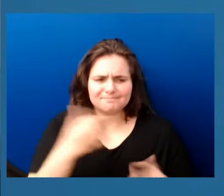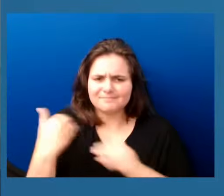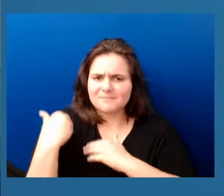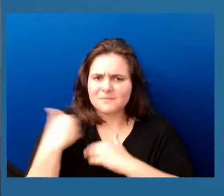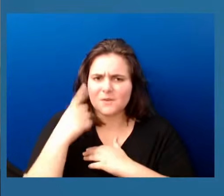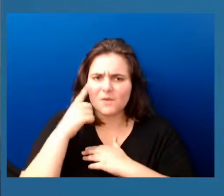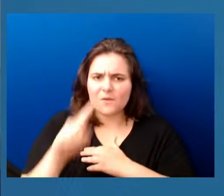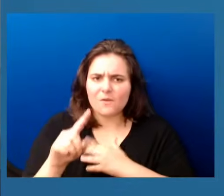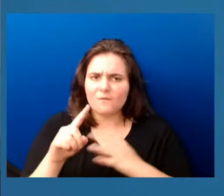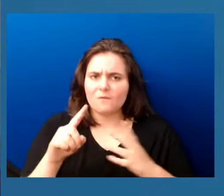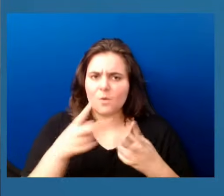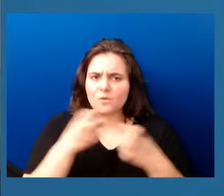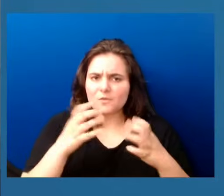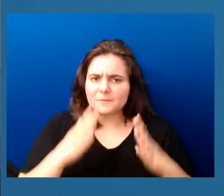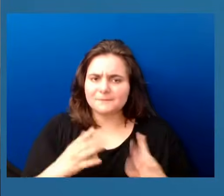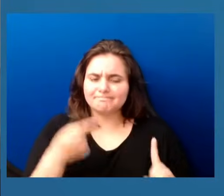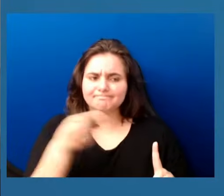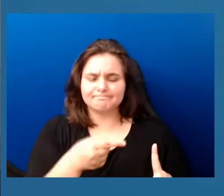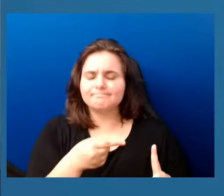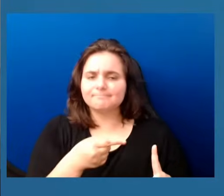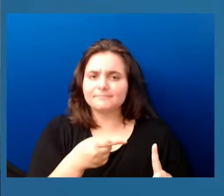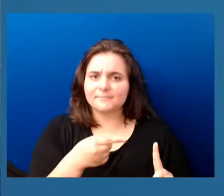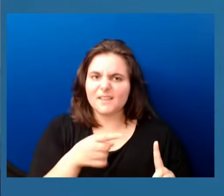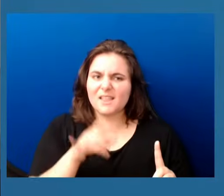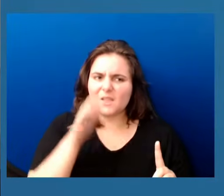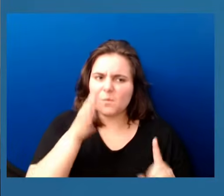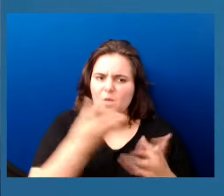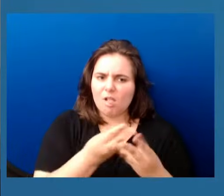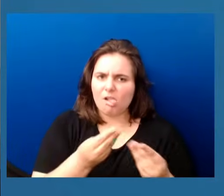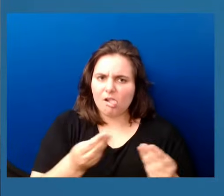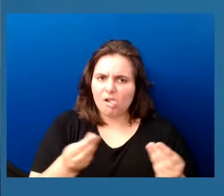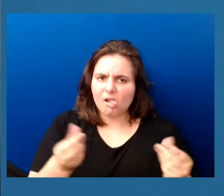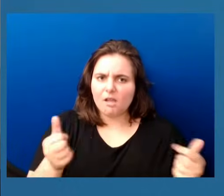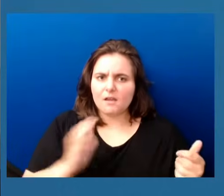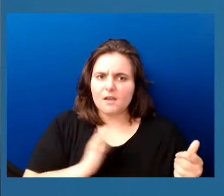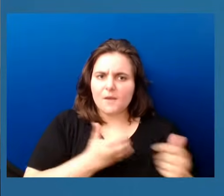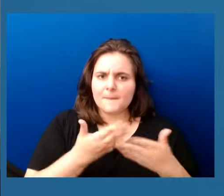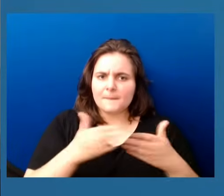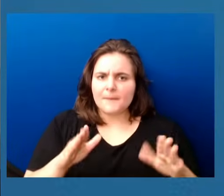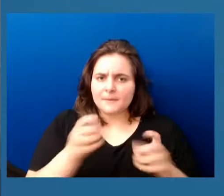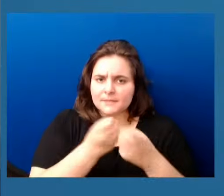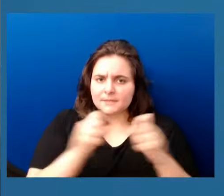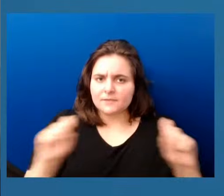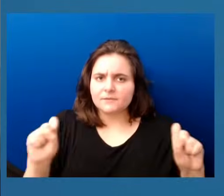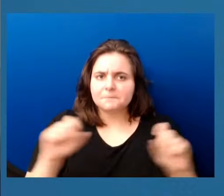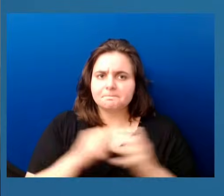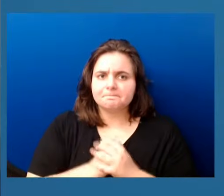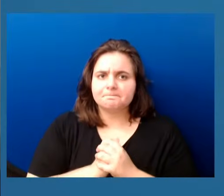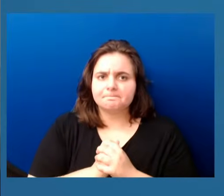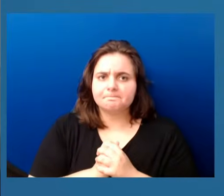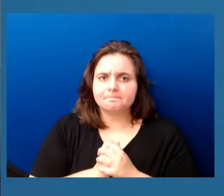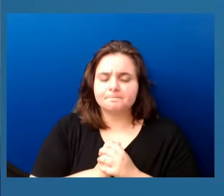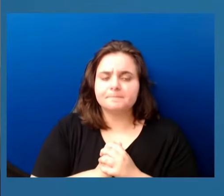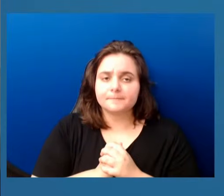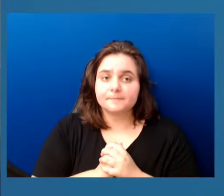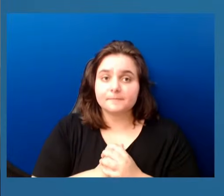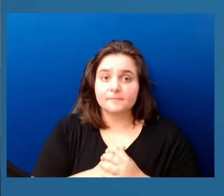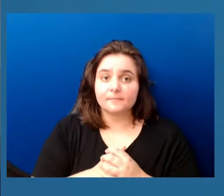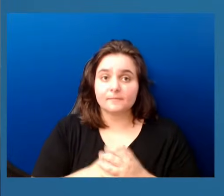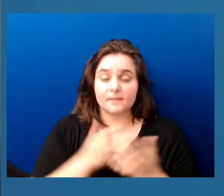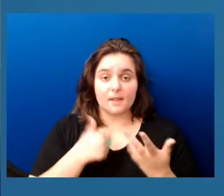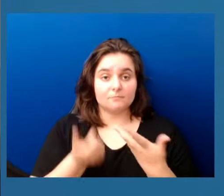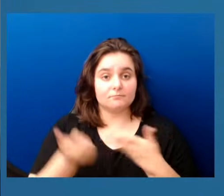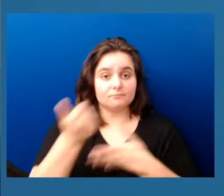would erode the public safety. As the superintendent of the New York State Police, I can tell you that our